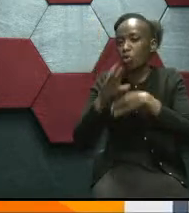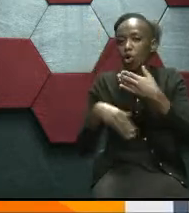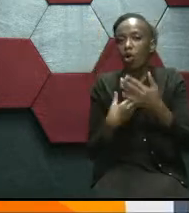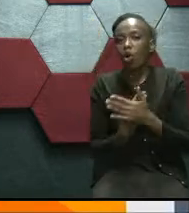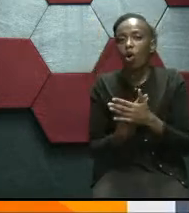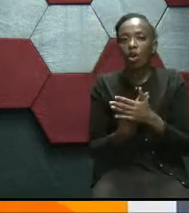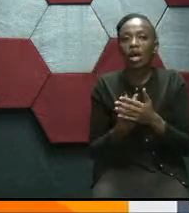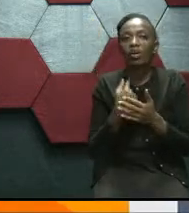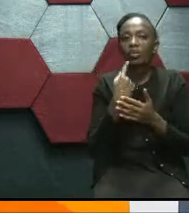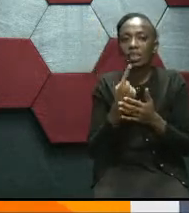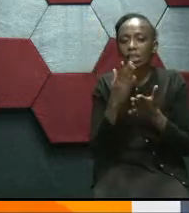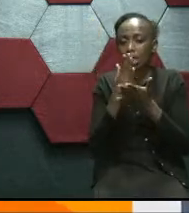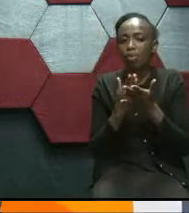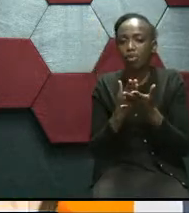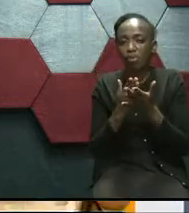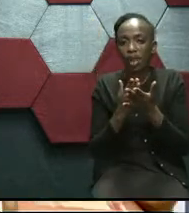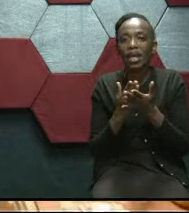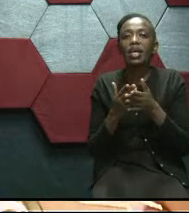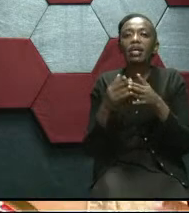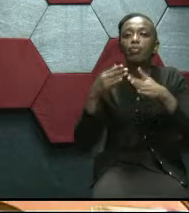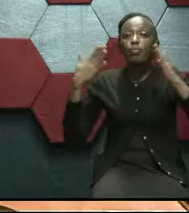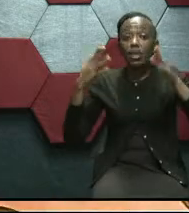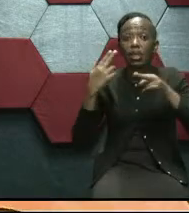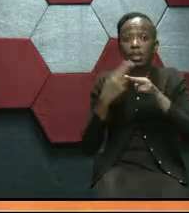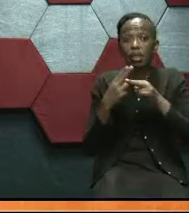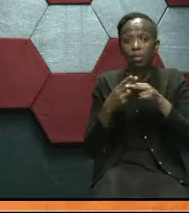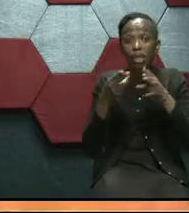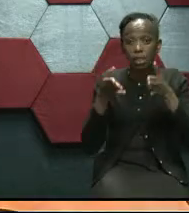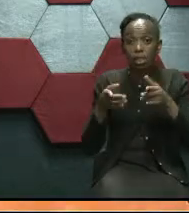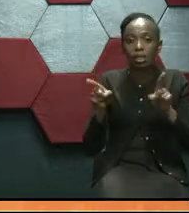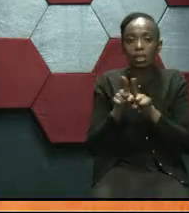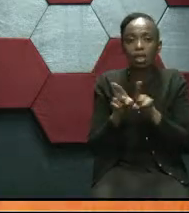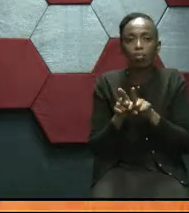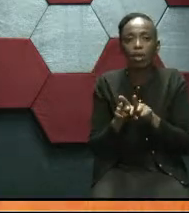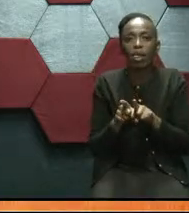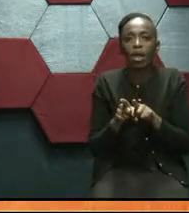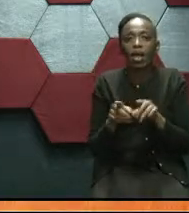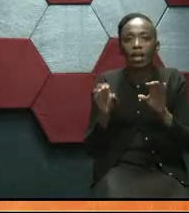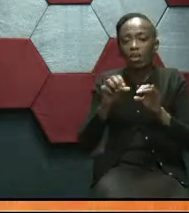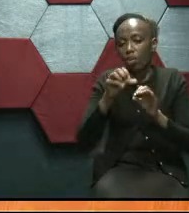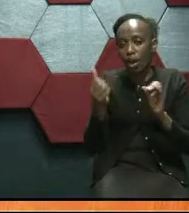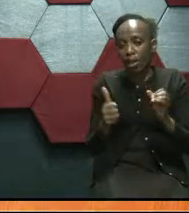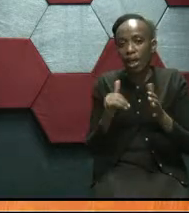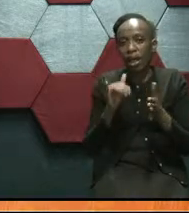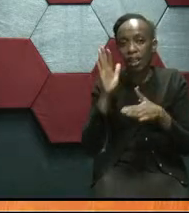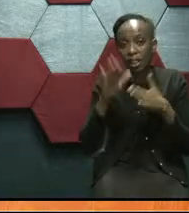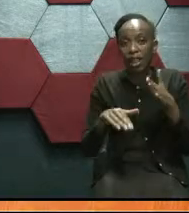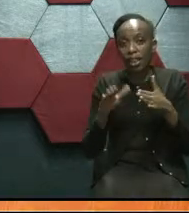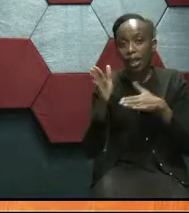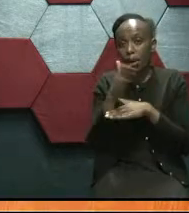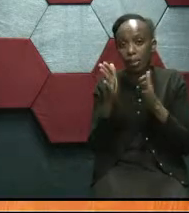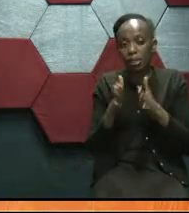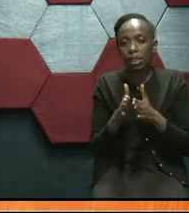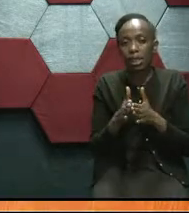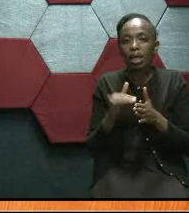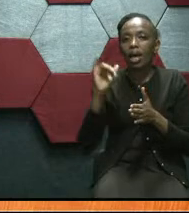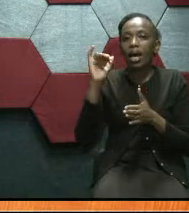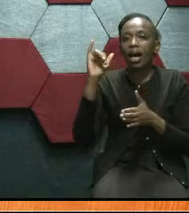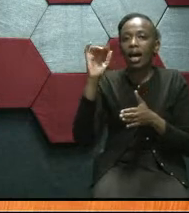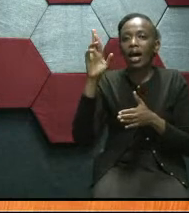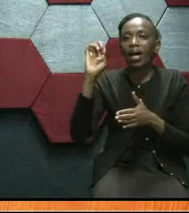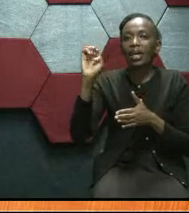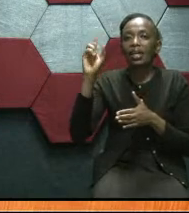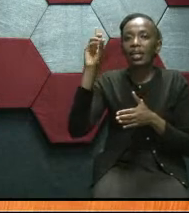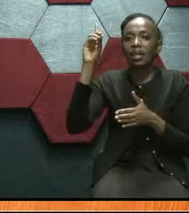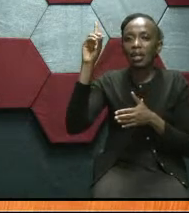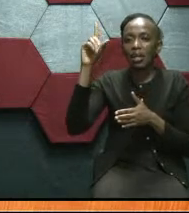I'll mention some of the esteemed names that are here as well, and none other than the Ambassador of Ireland. Now, Ireland, the